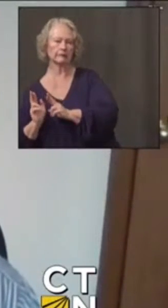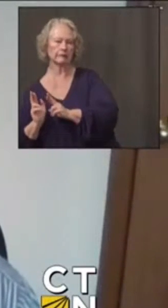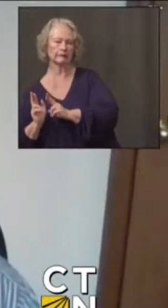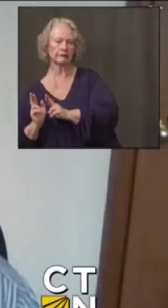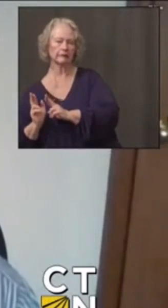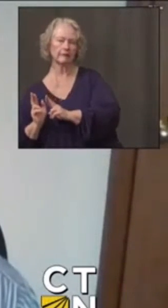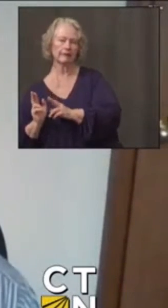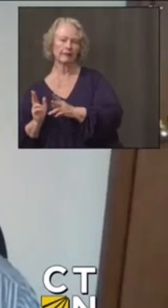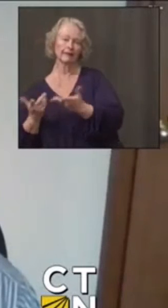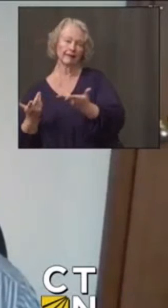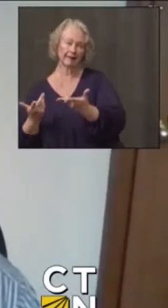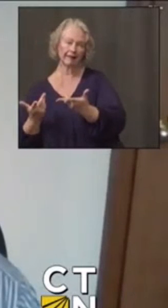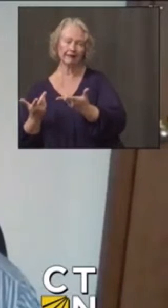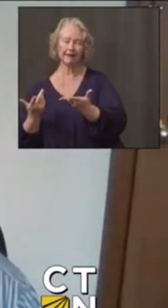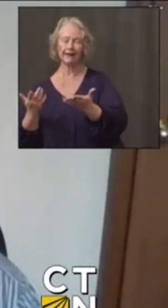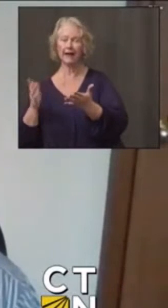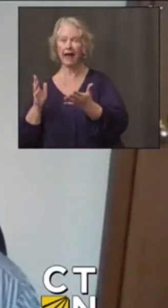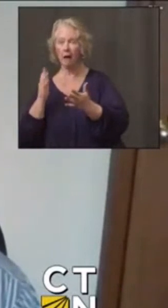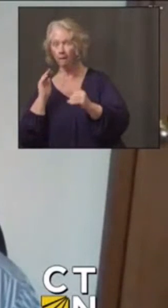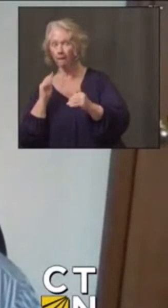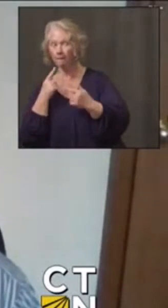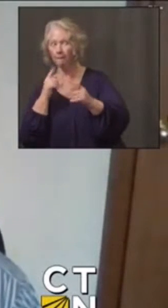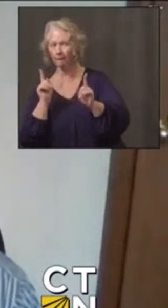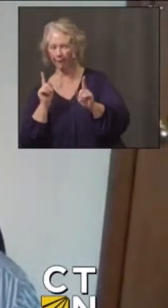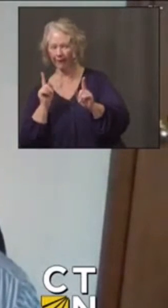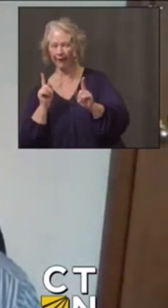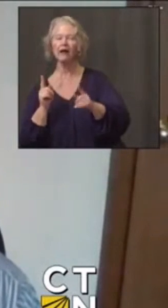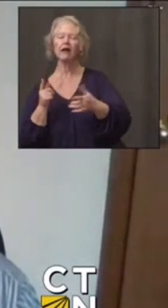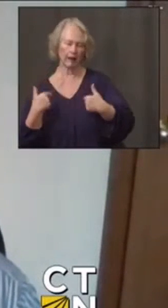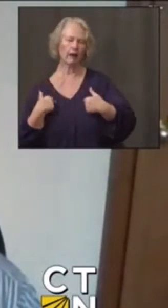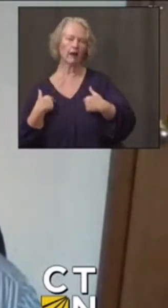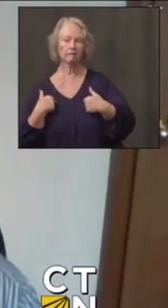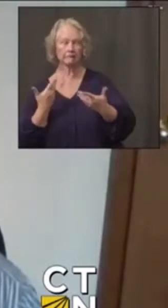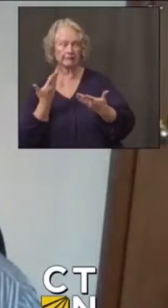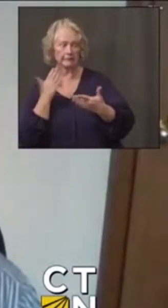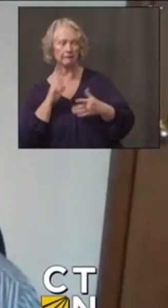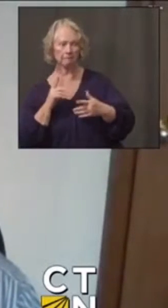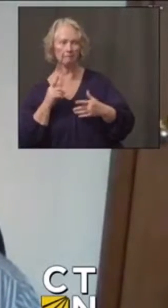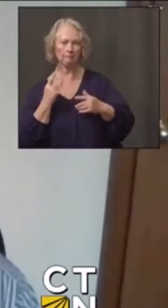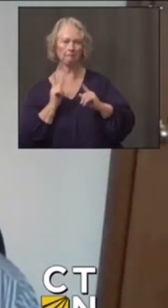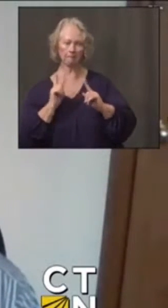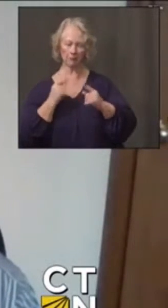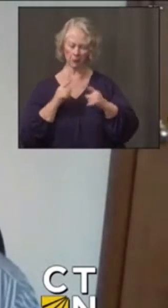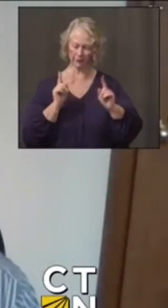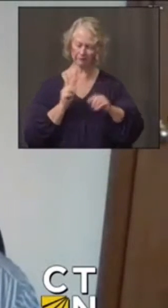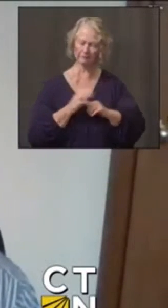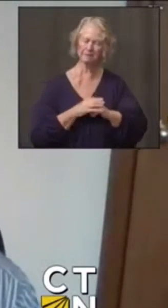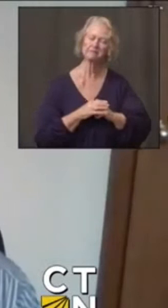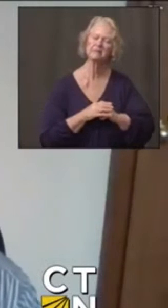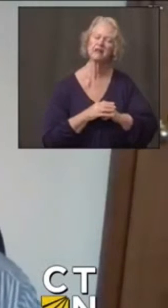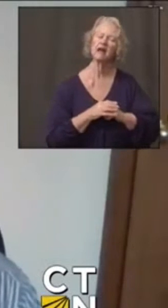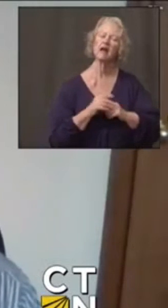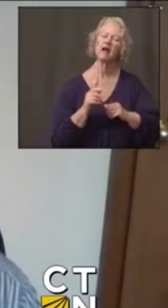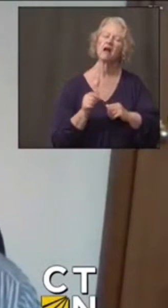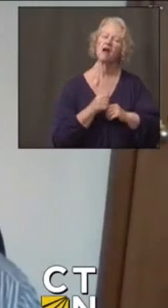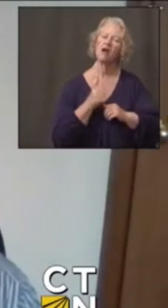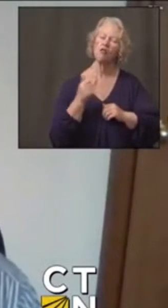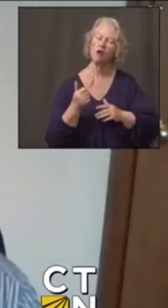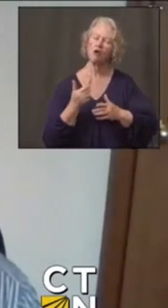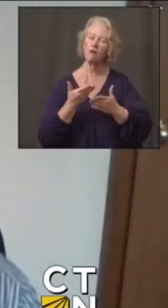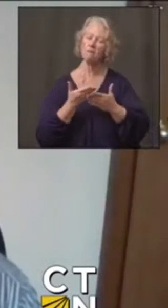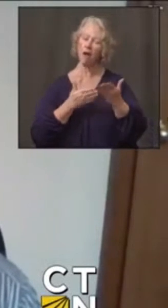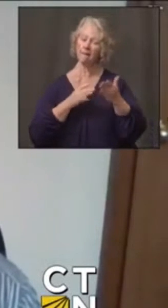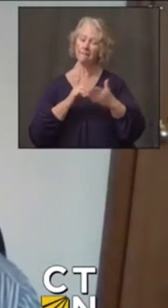of time. And then the other big time savings, in addition to getting very quickly the discovery into clinical patients,